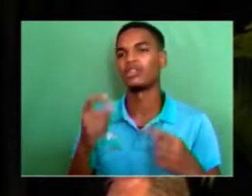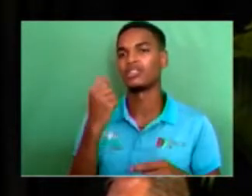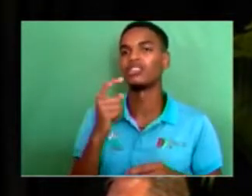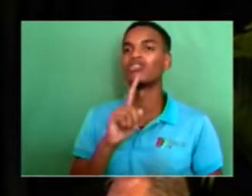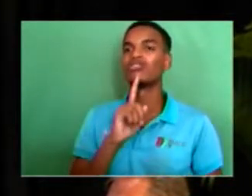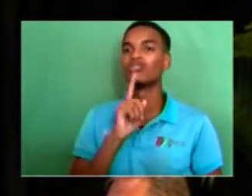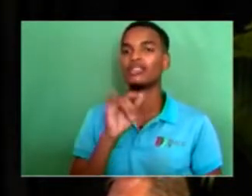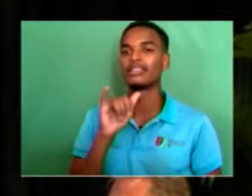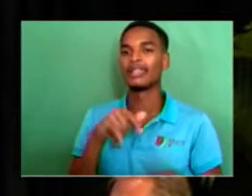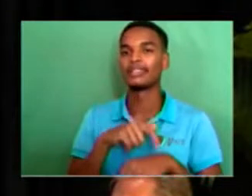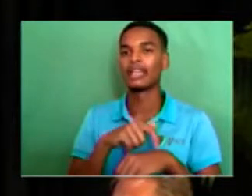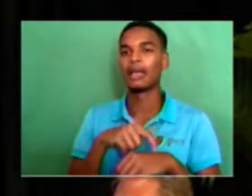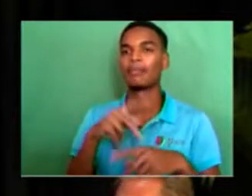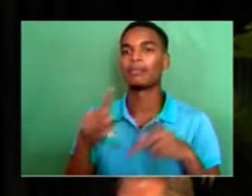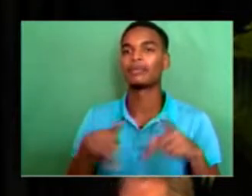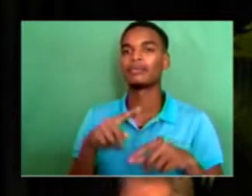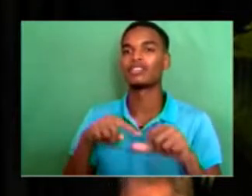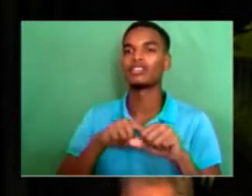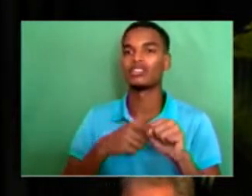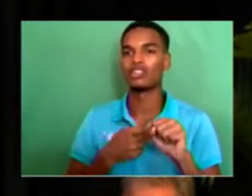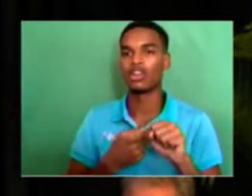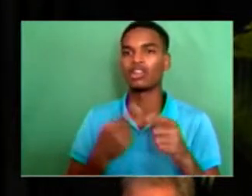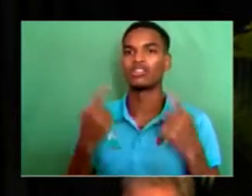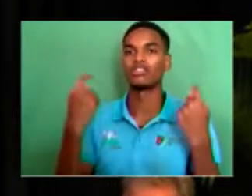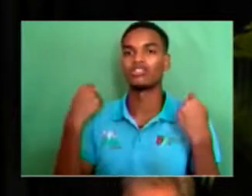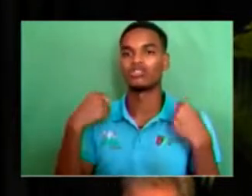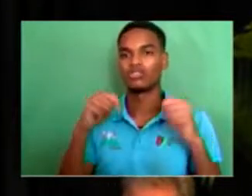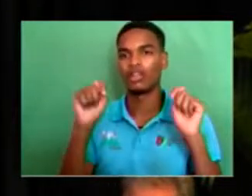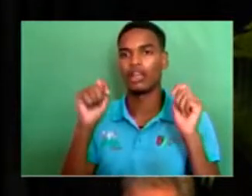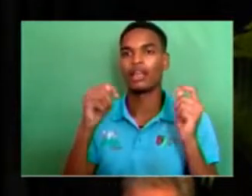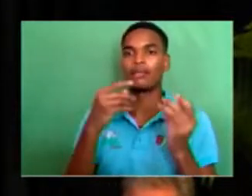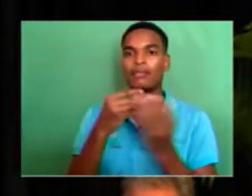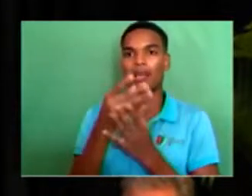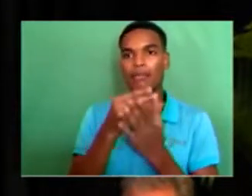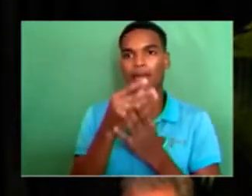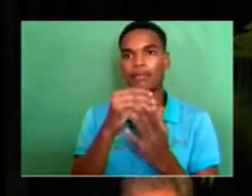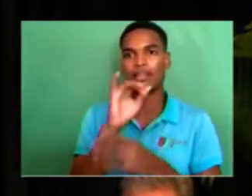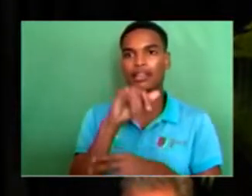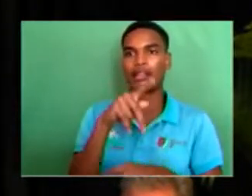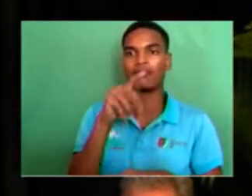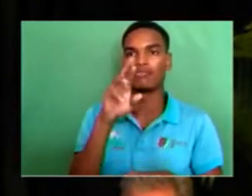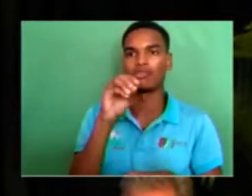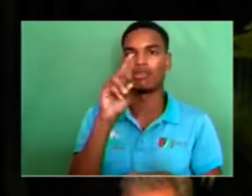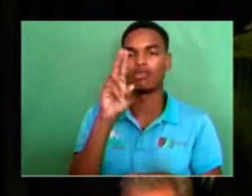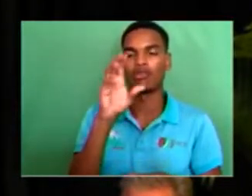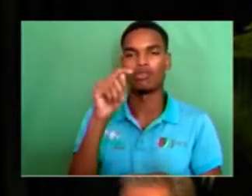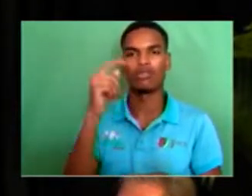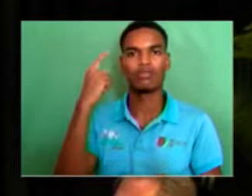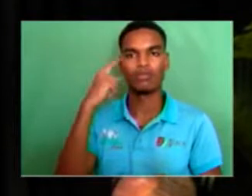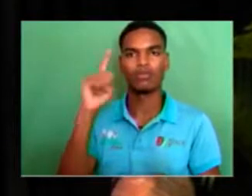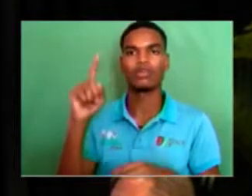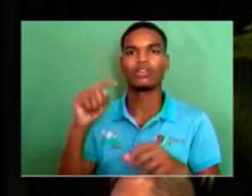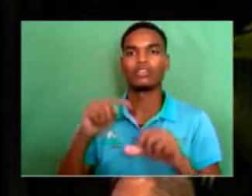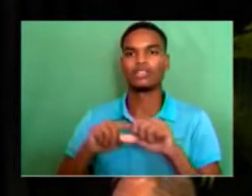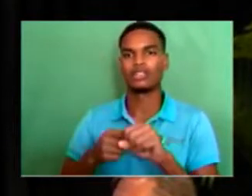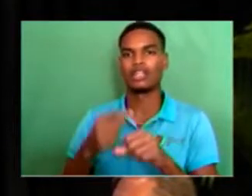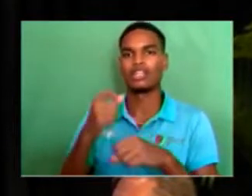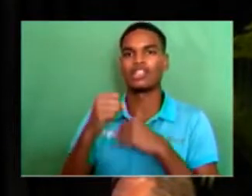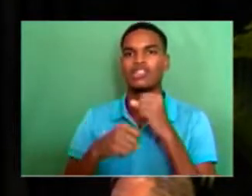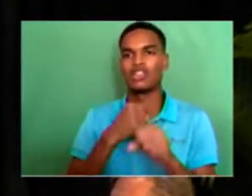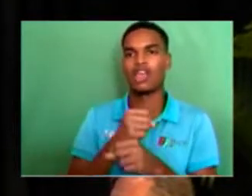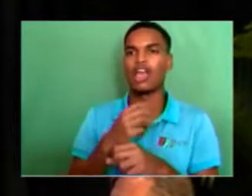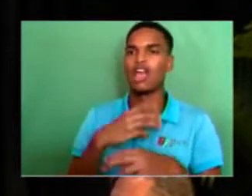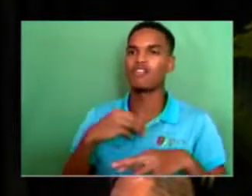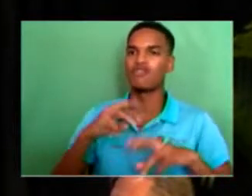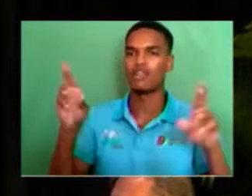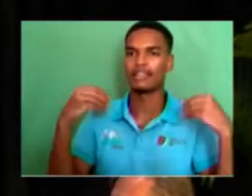people start to mass product actually that device defined, introduced in the beginning of the year, and then be ready to sales by almost